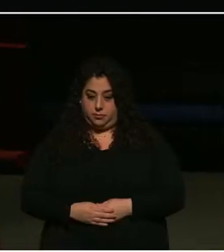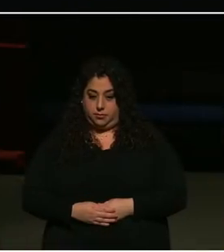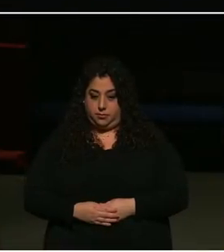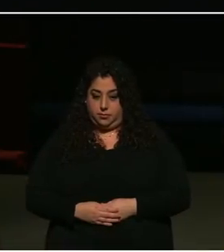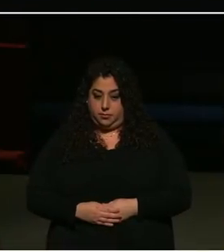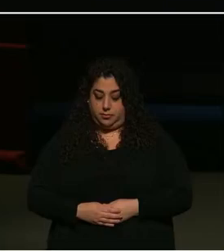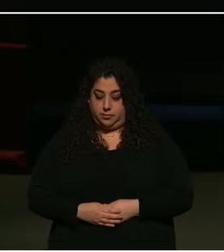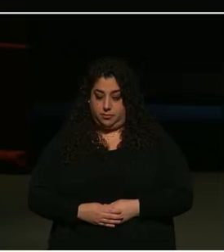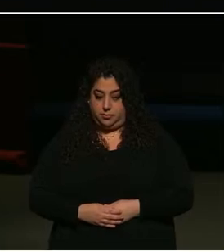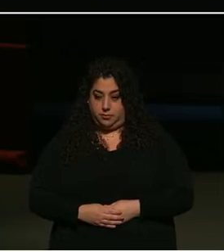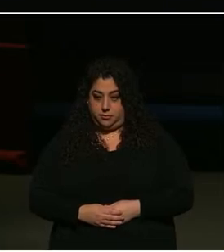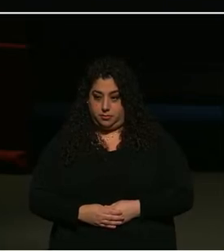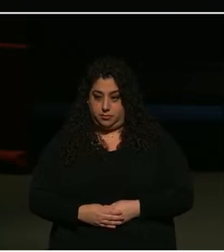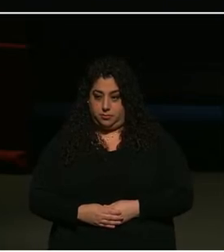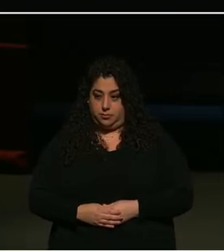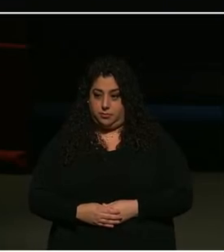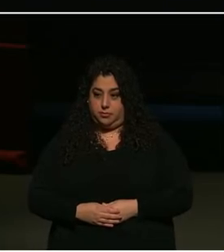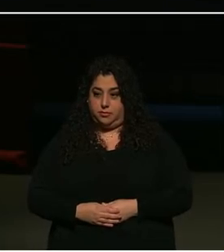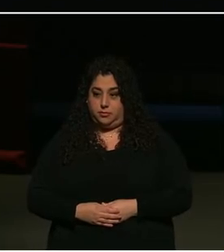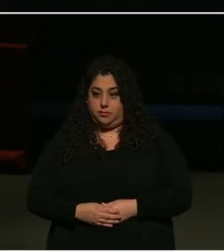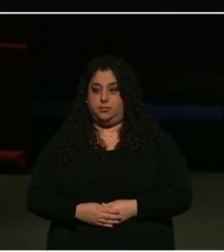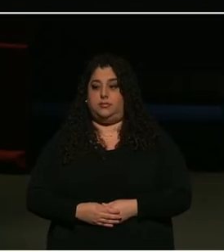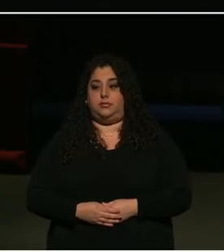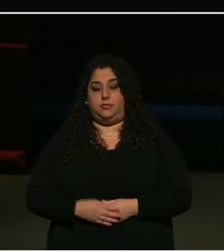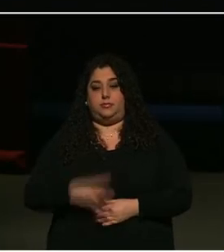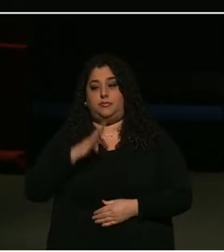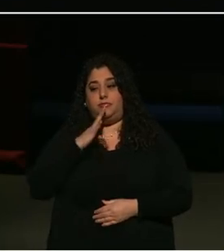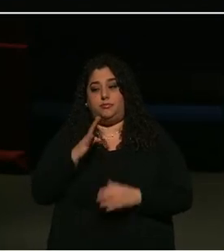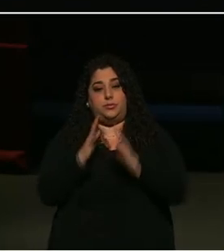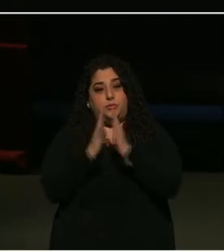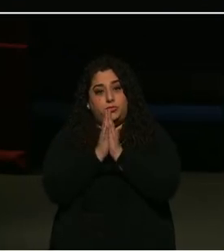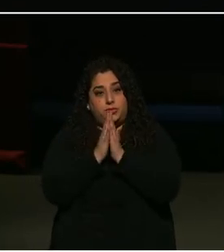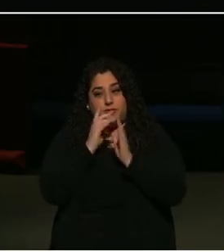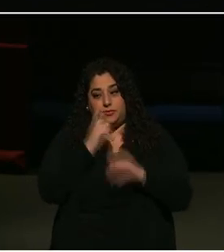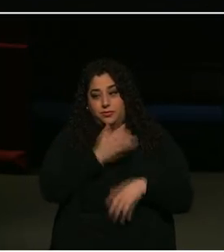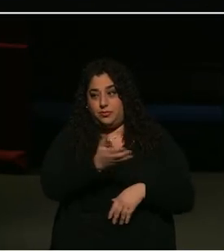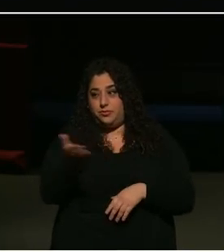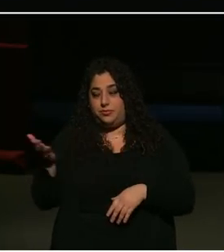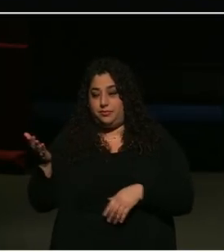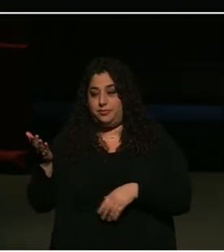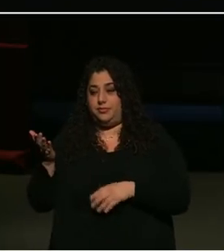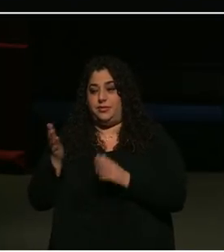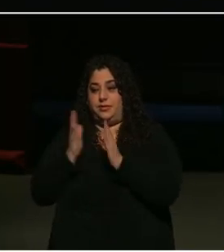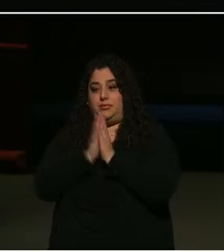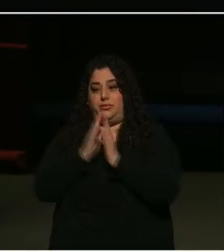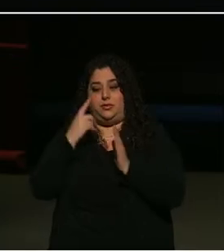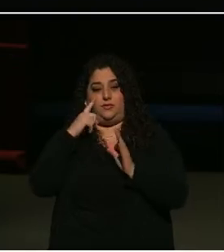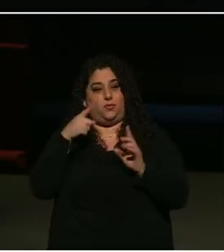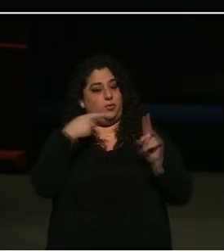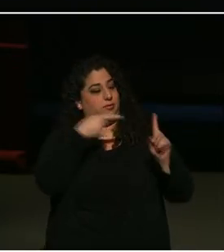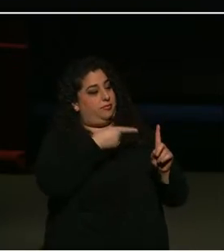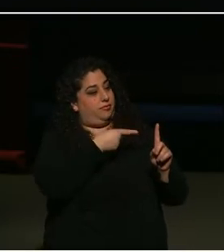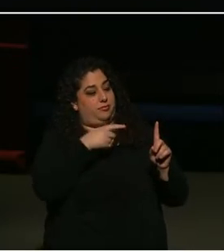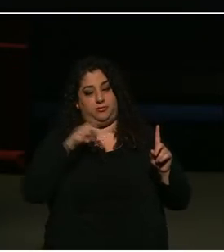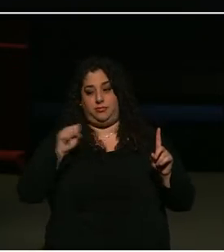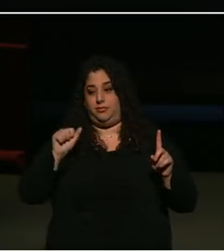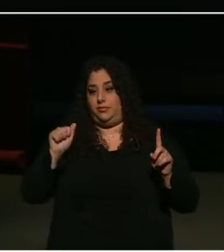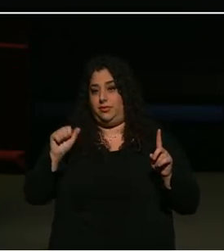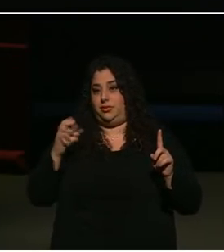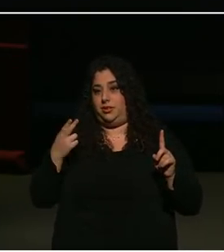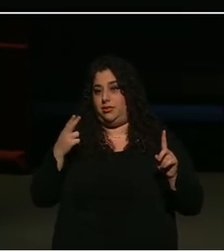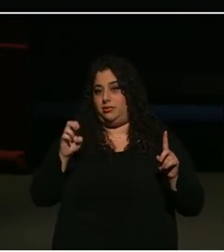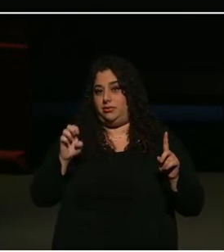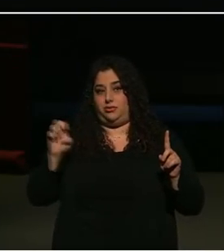A prayer for you and a prayer for Sacheen. So remember that. No matter how big